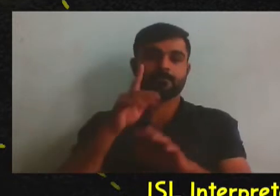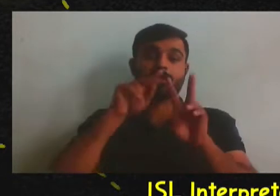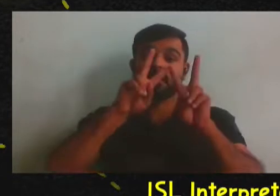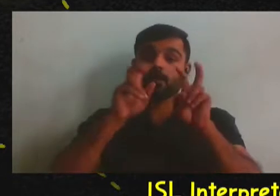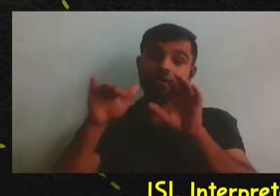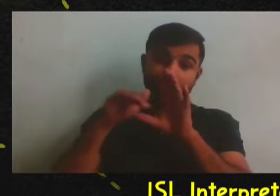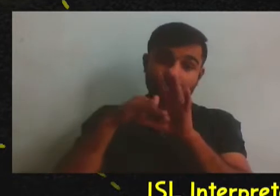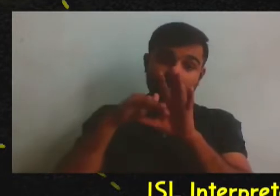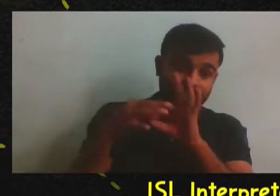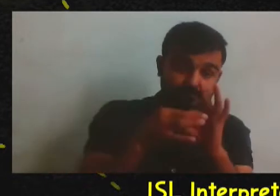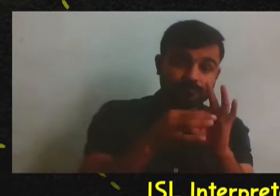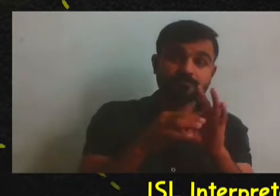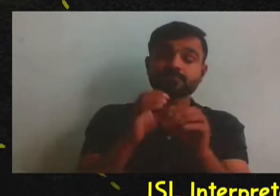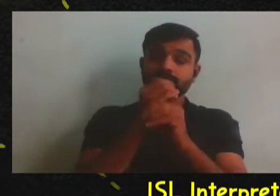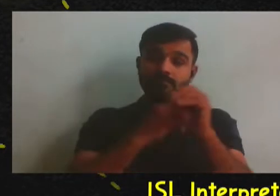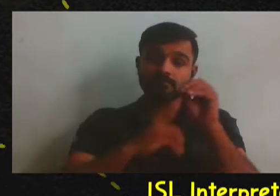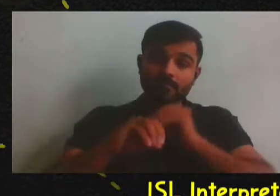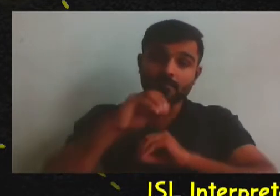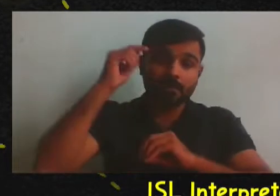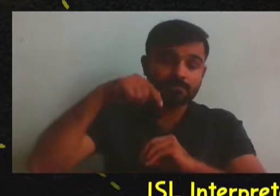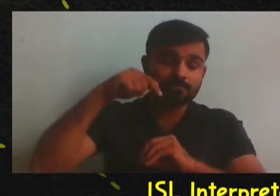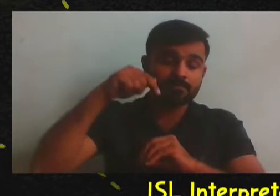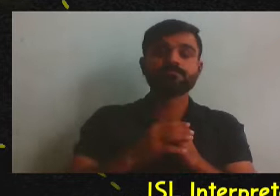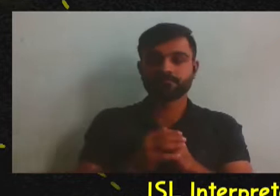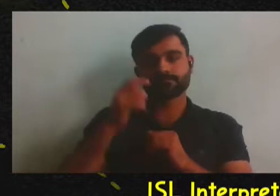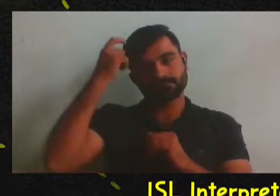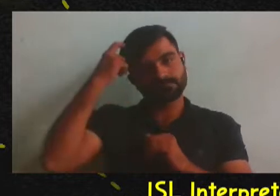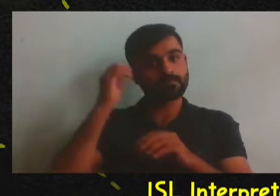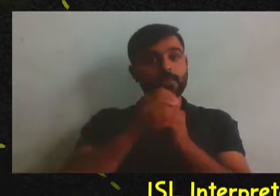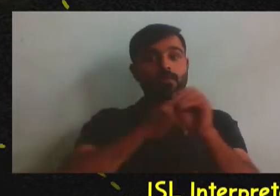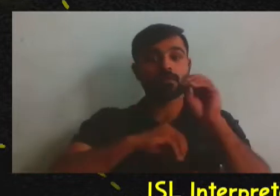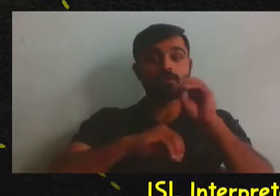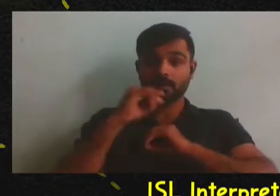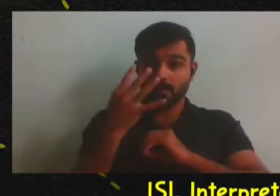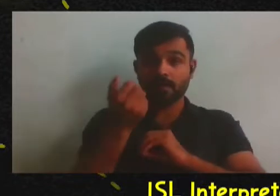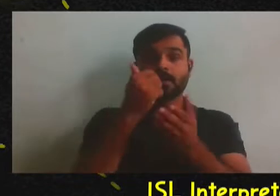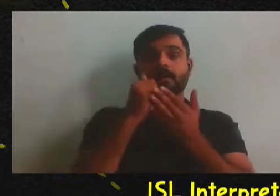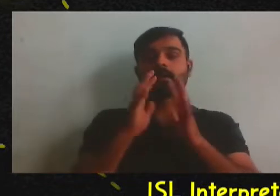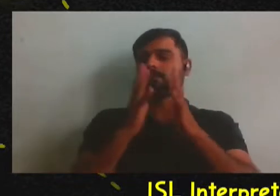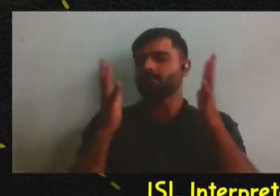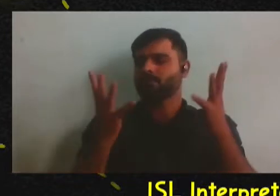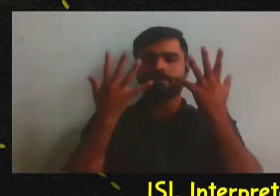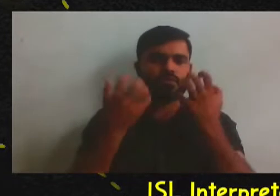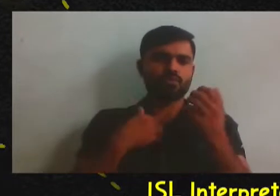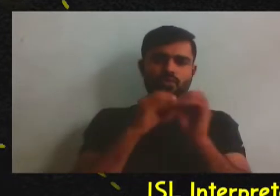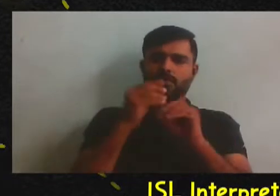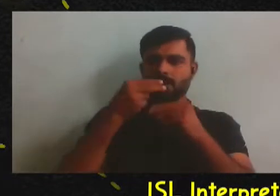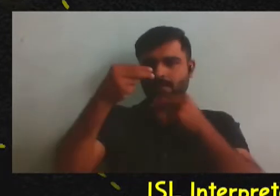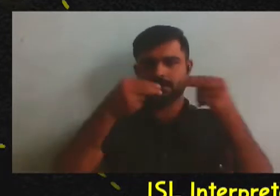context, Google today, Google searches help a lot more, even though I don't want to name them every 5 minutes and